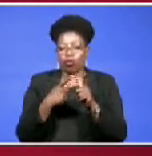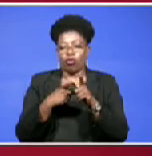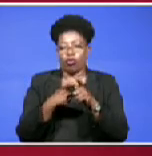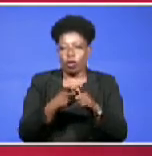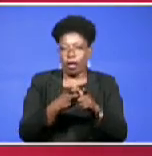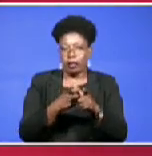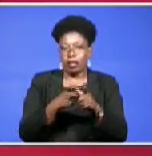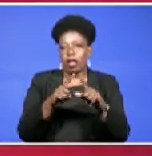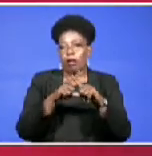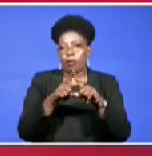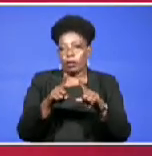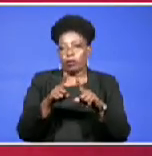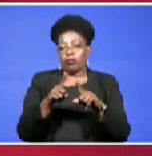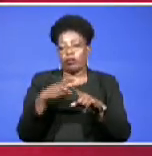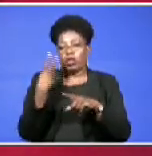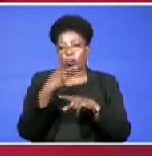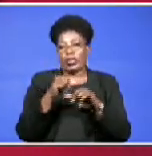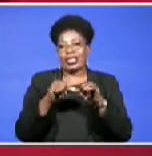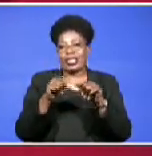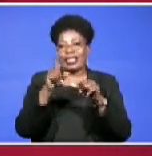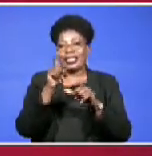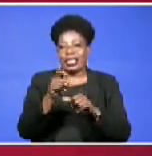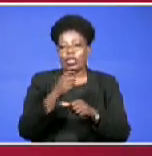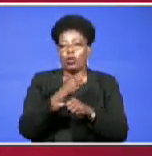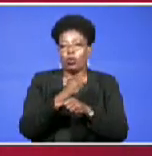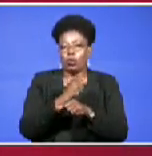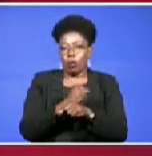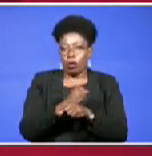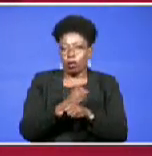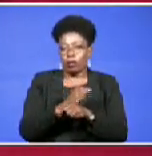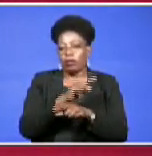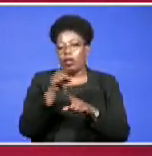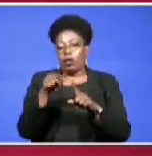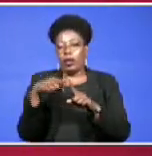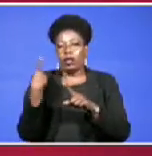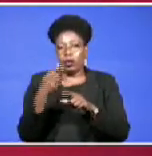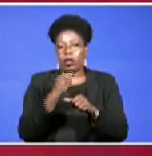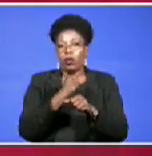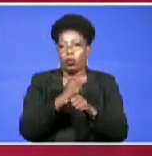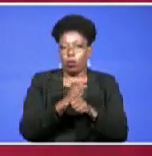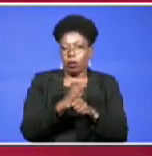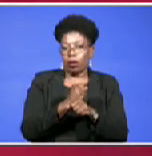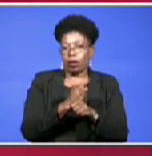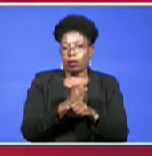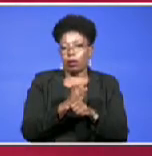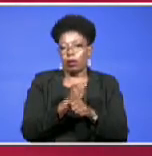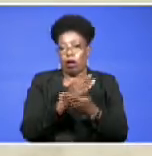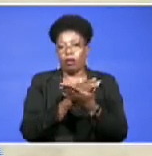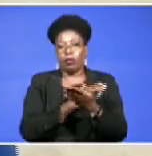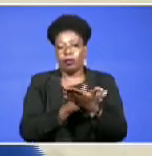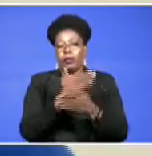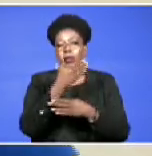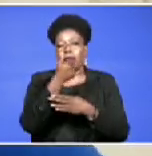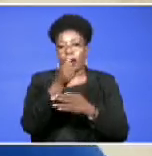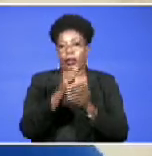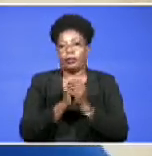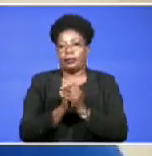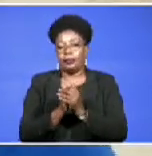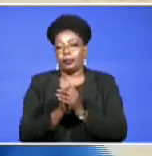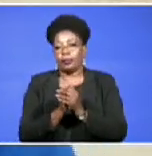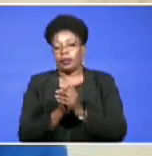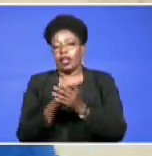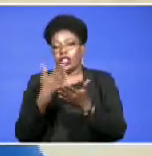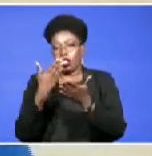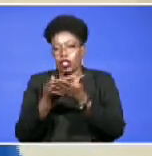supposed to get. But we still need work and stuff, so once you work on what we need to work on, then we'll be better. Yes, it was a good